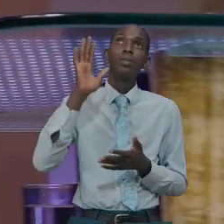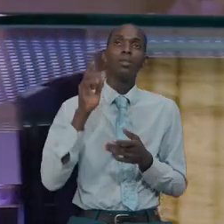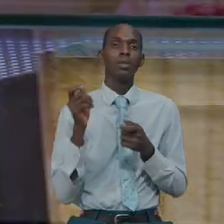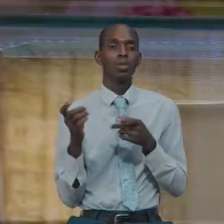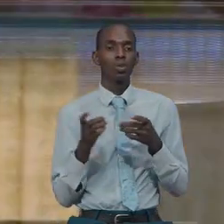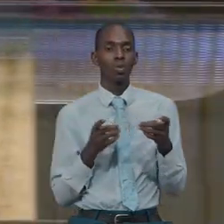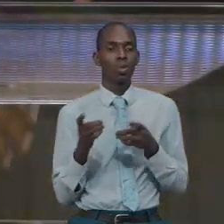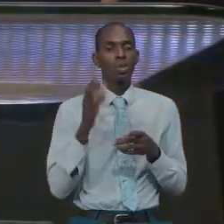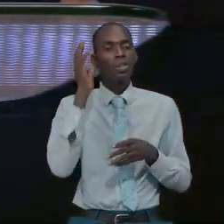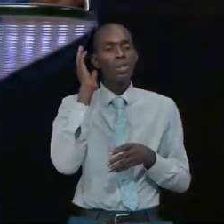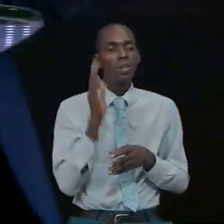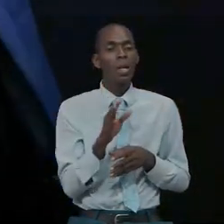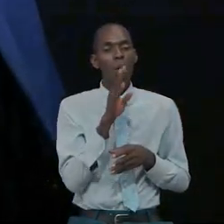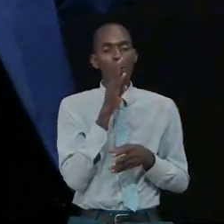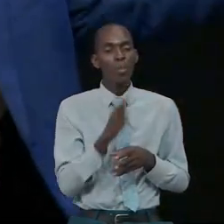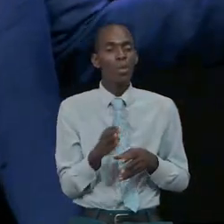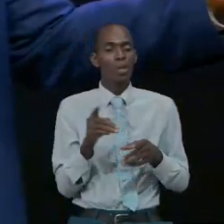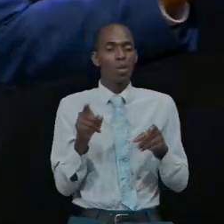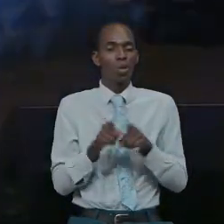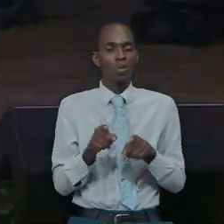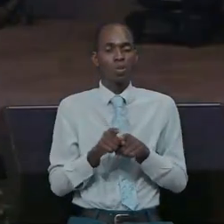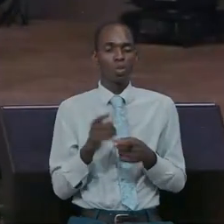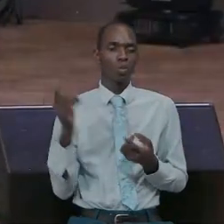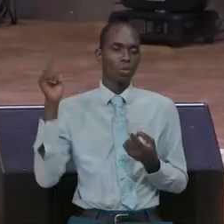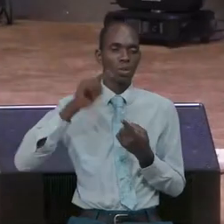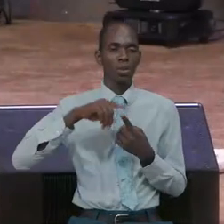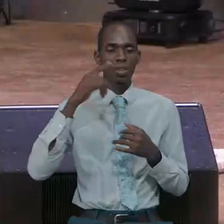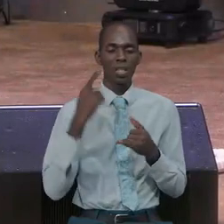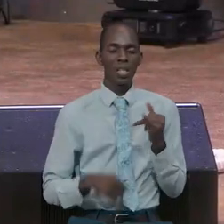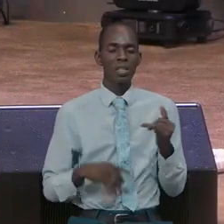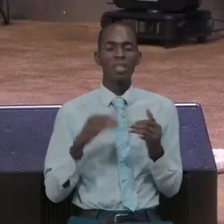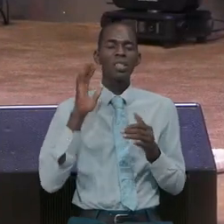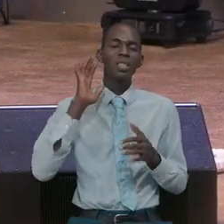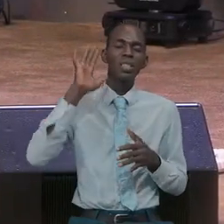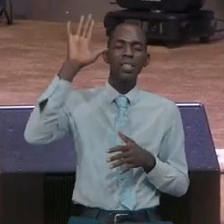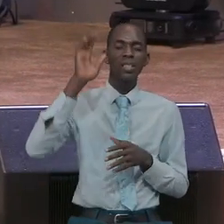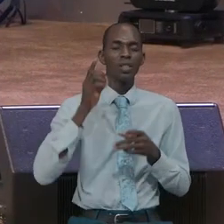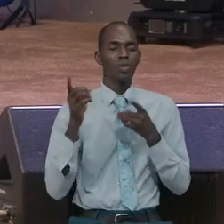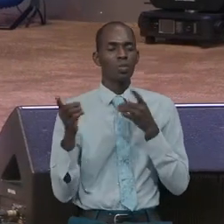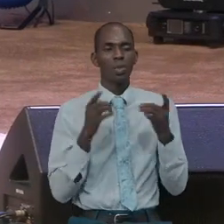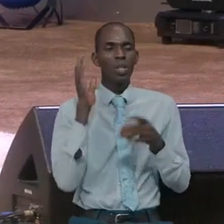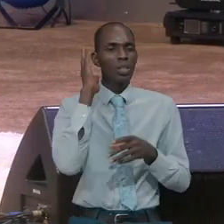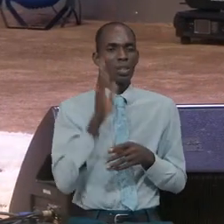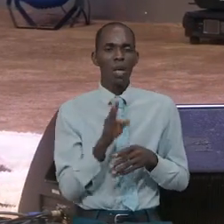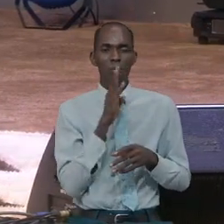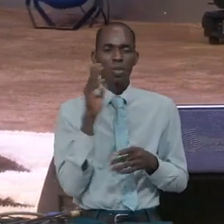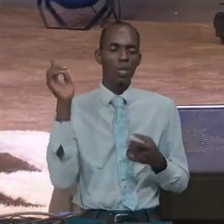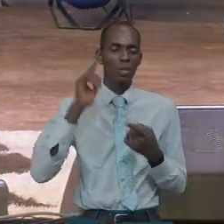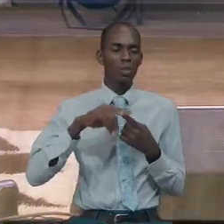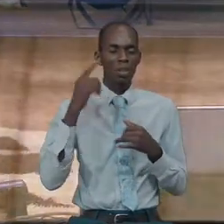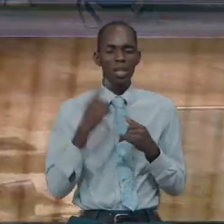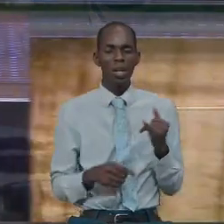be even unto the end. His dominion shall be unto the end.